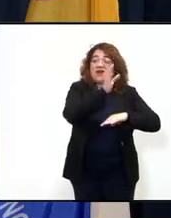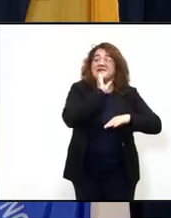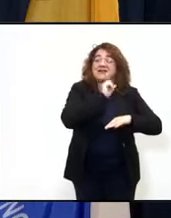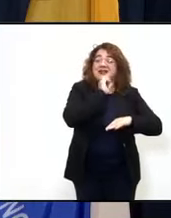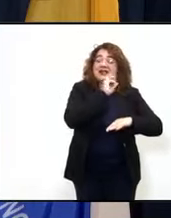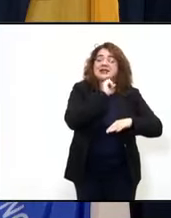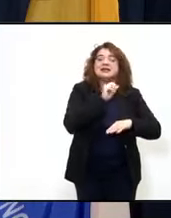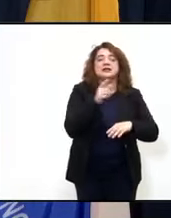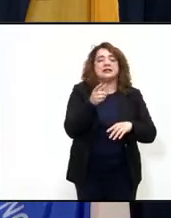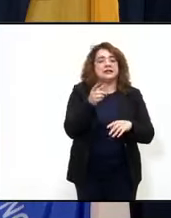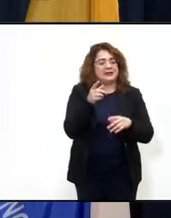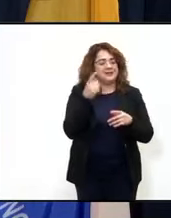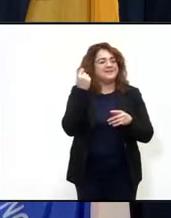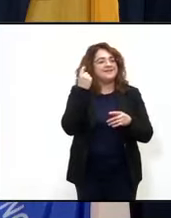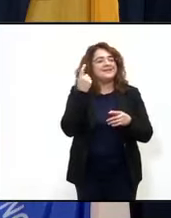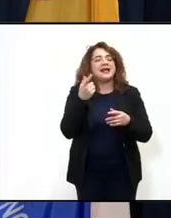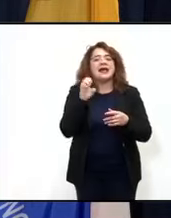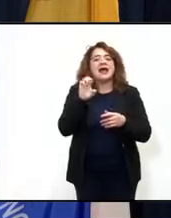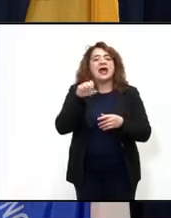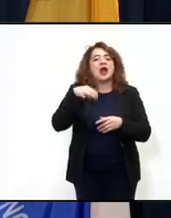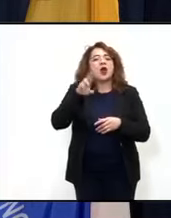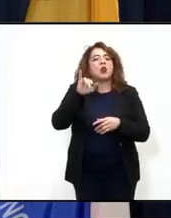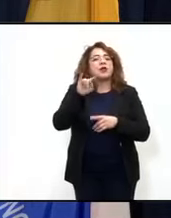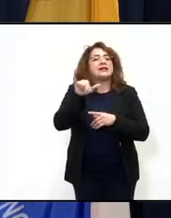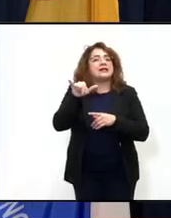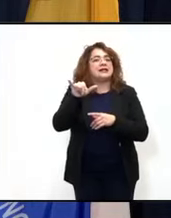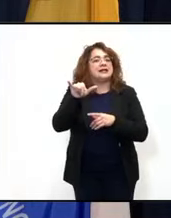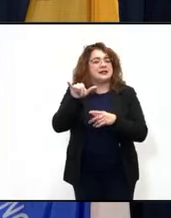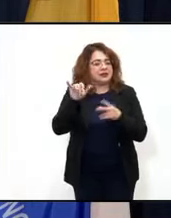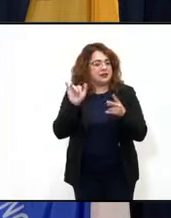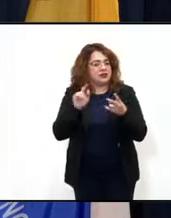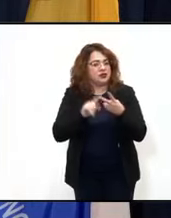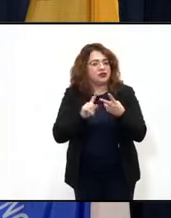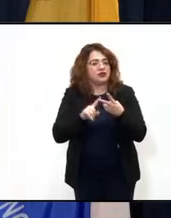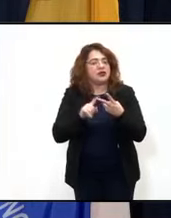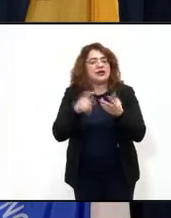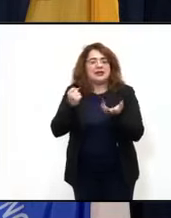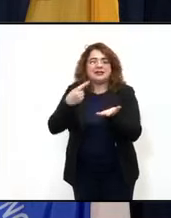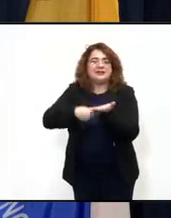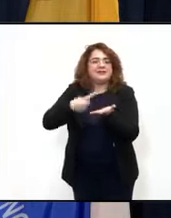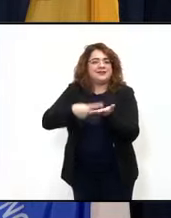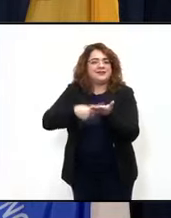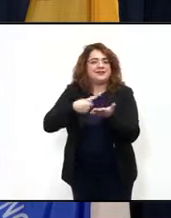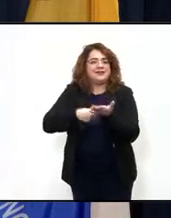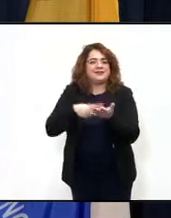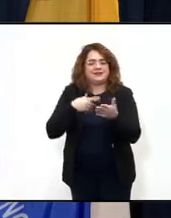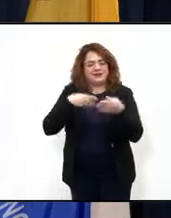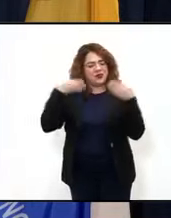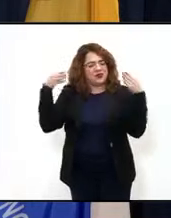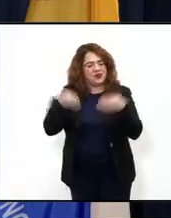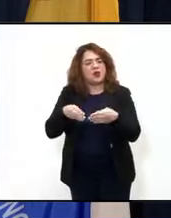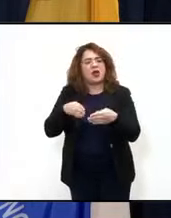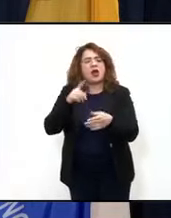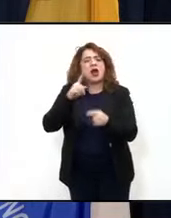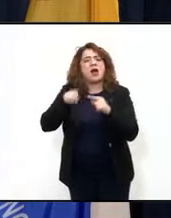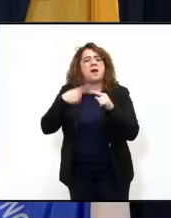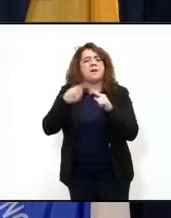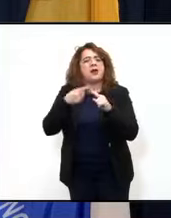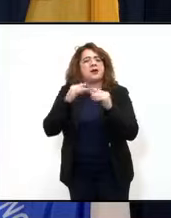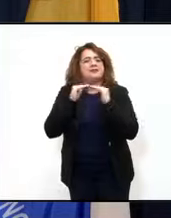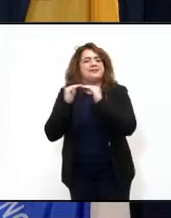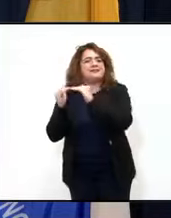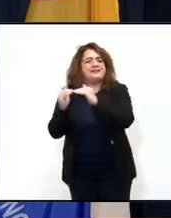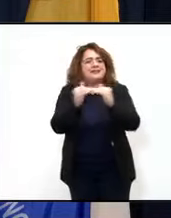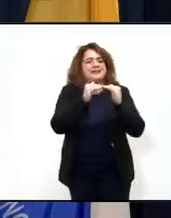particularly around issues around equity and making sure that we're in neighborhoods, that's really the next phase. And so I want to today really mention that